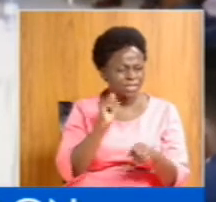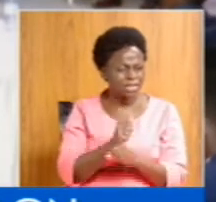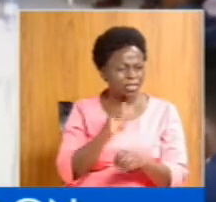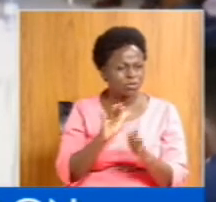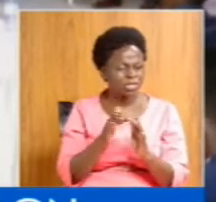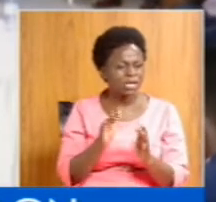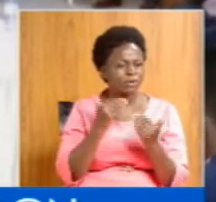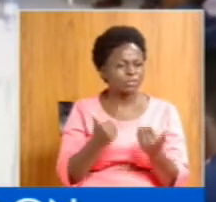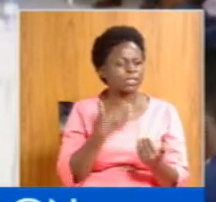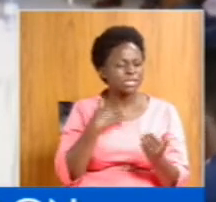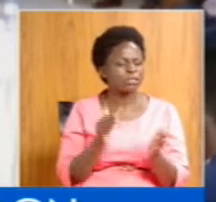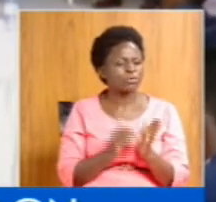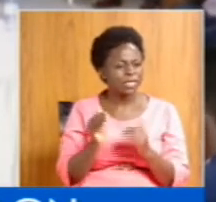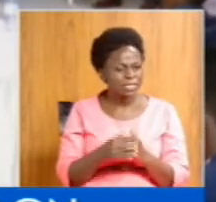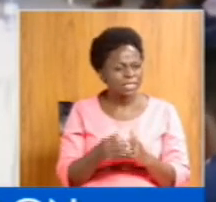somebody